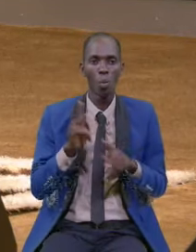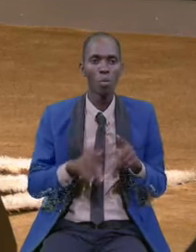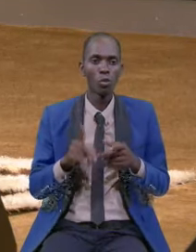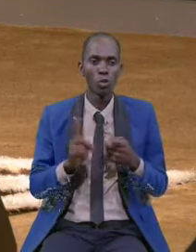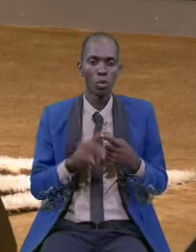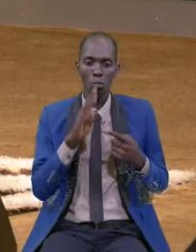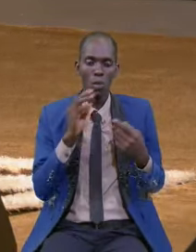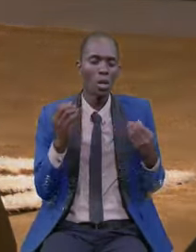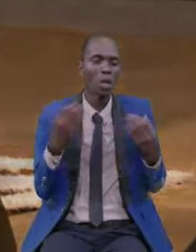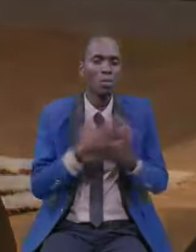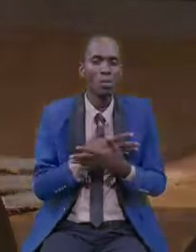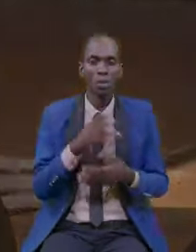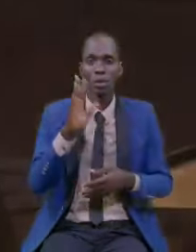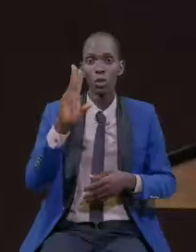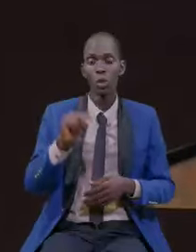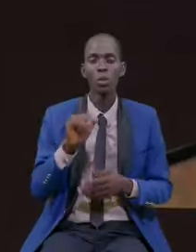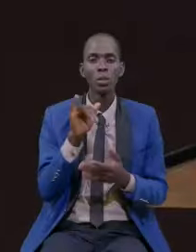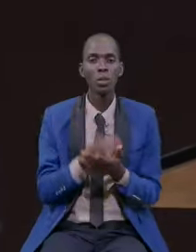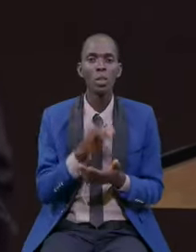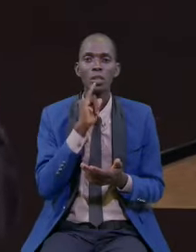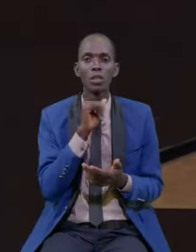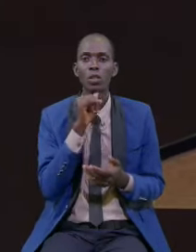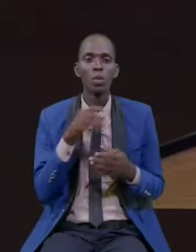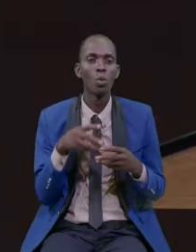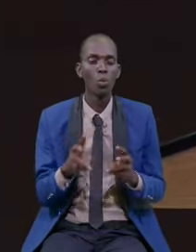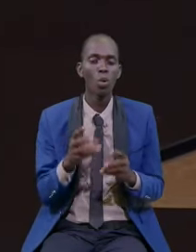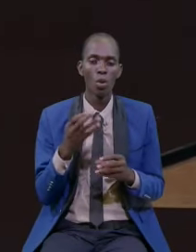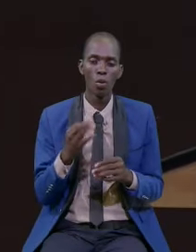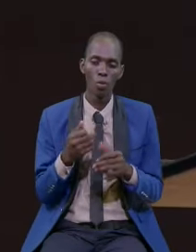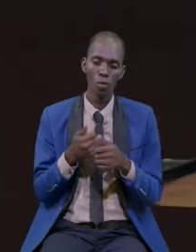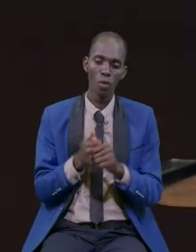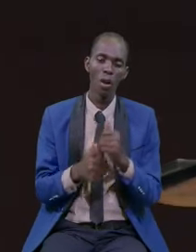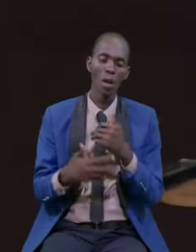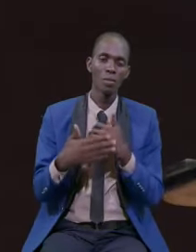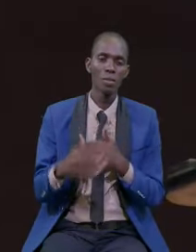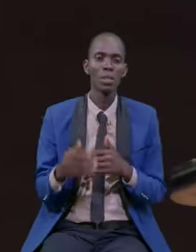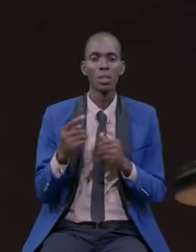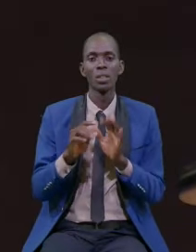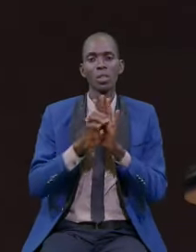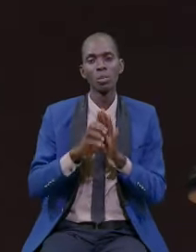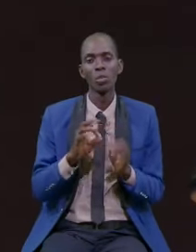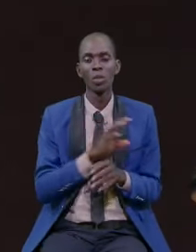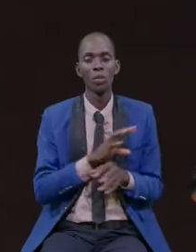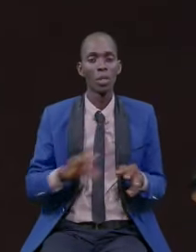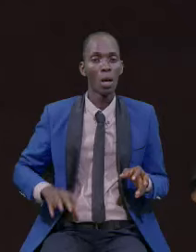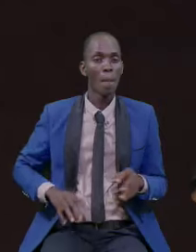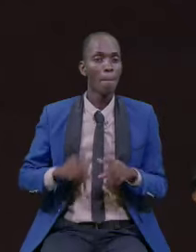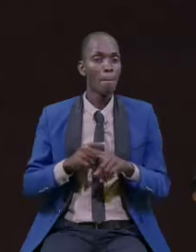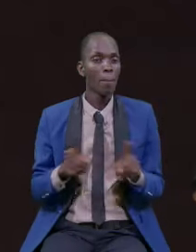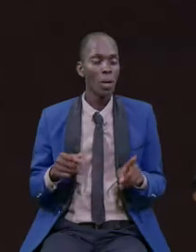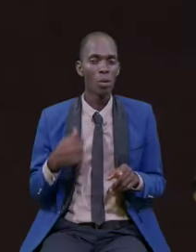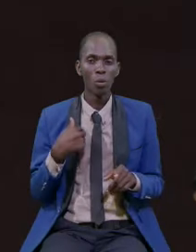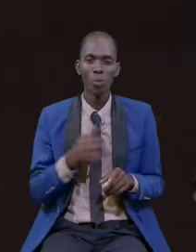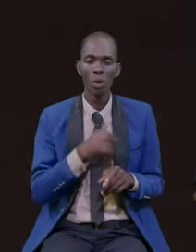after the example of Christ. Rather, you should pray and work at